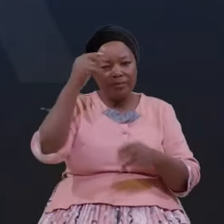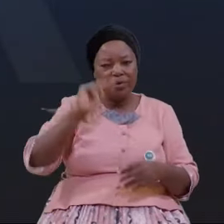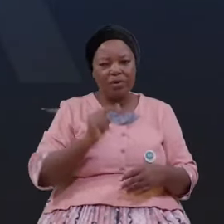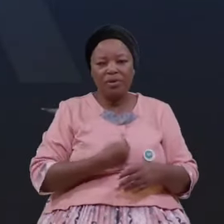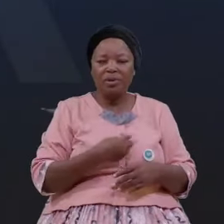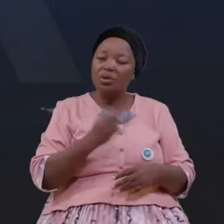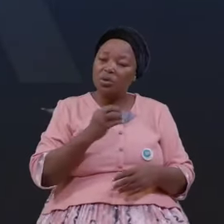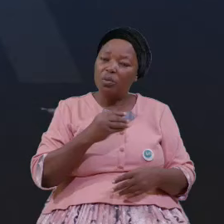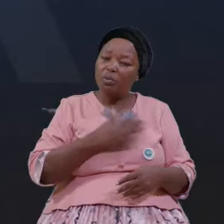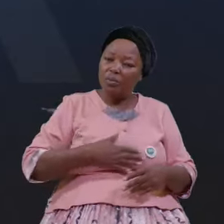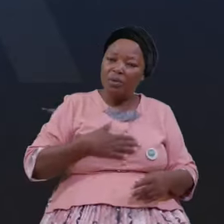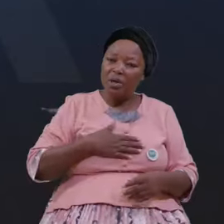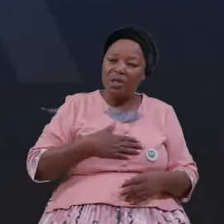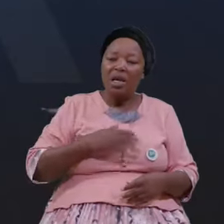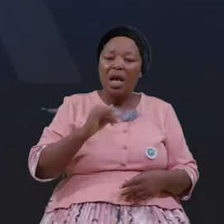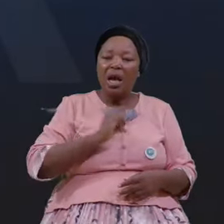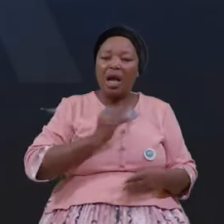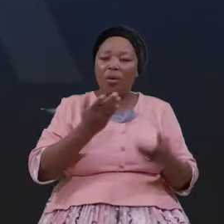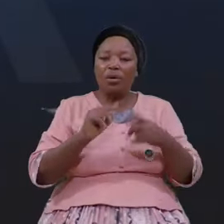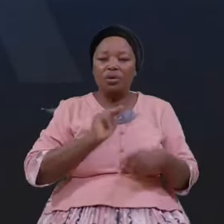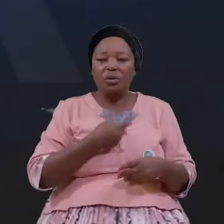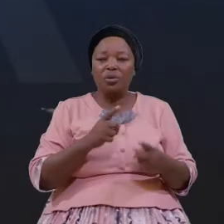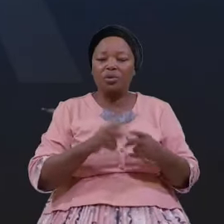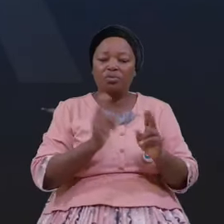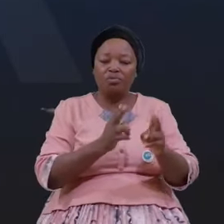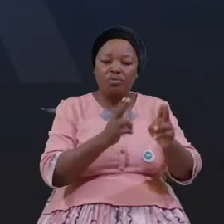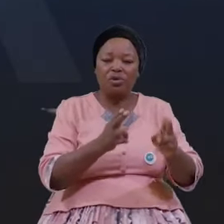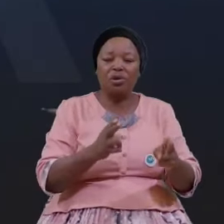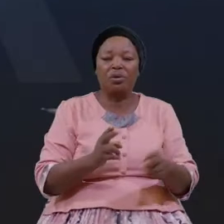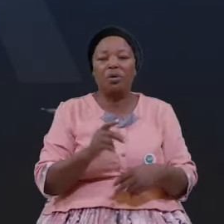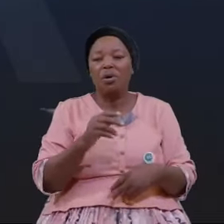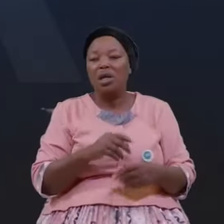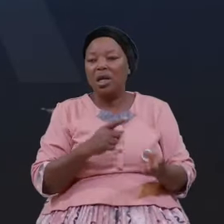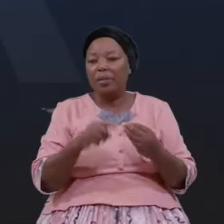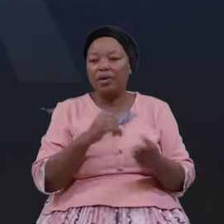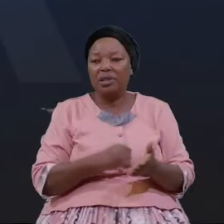spread ourselves all over. I'm not seeing movement.